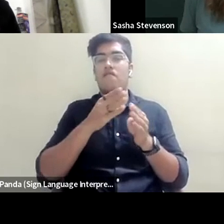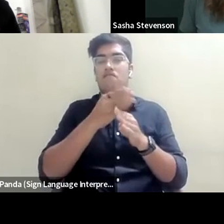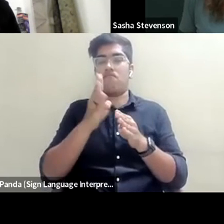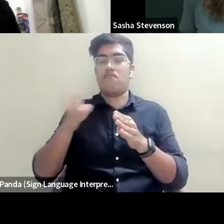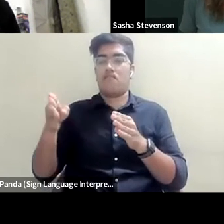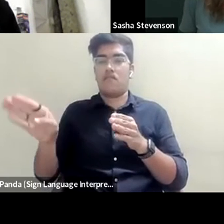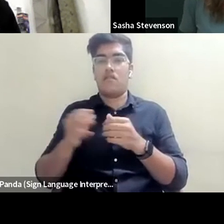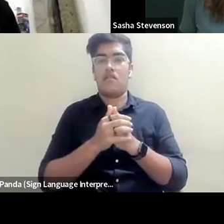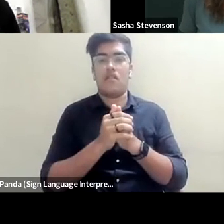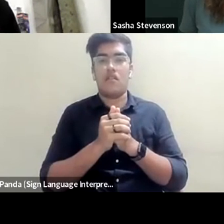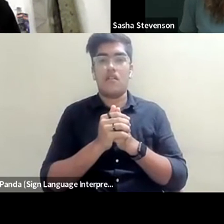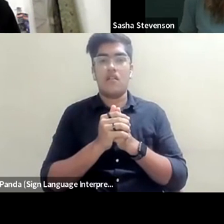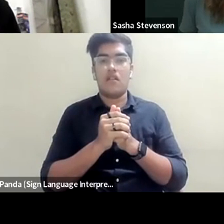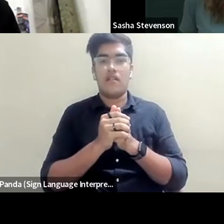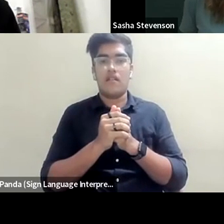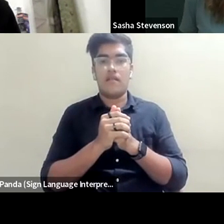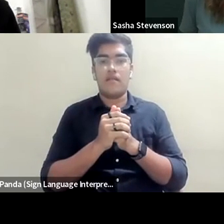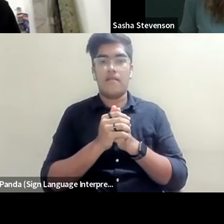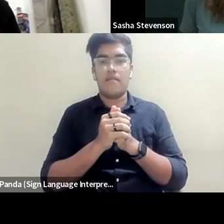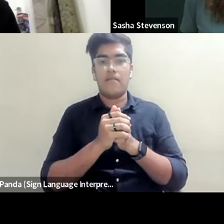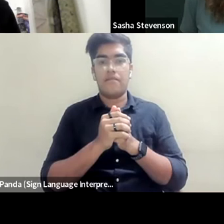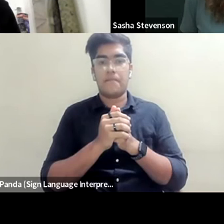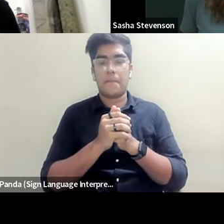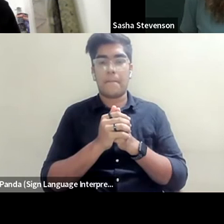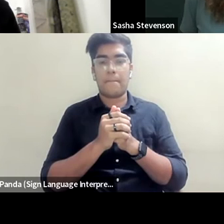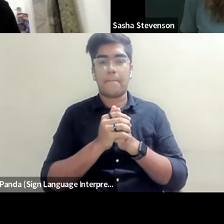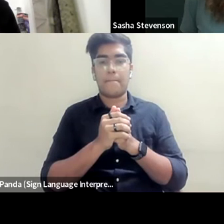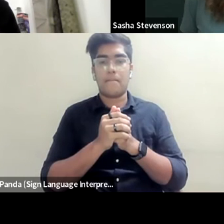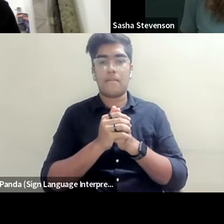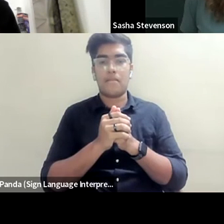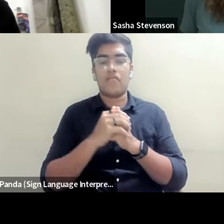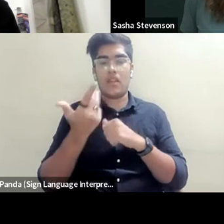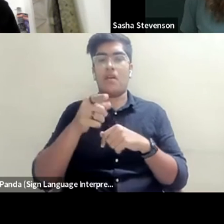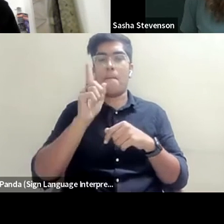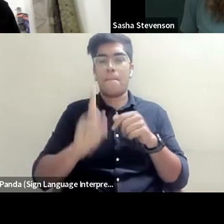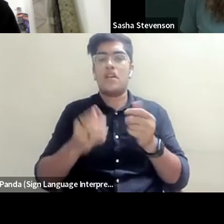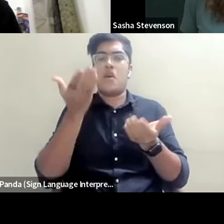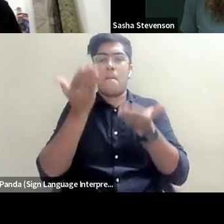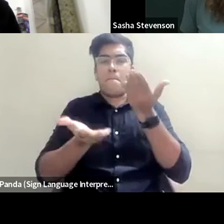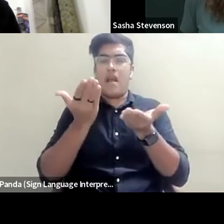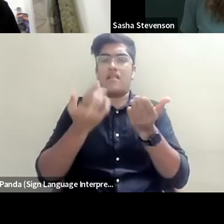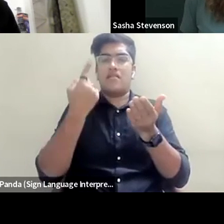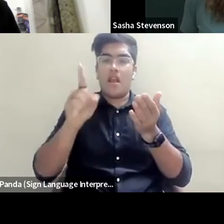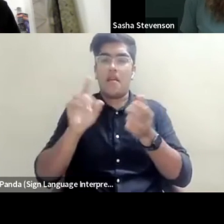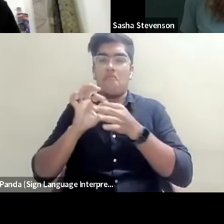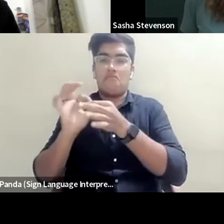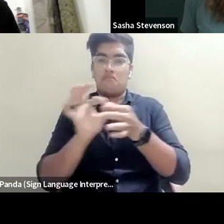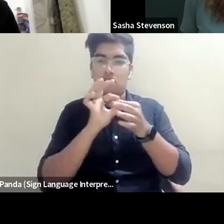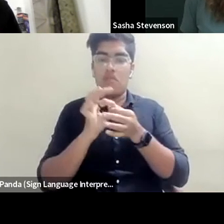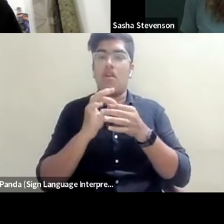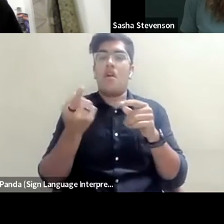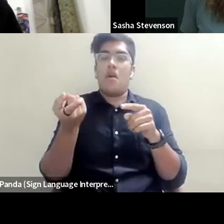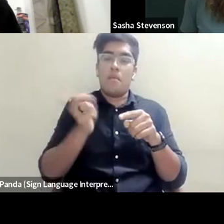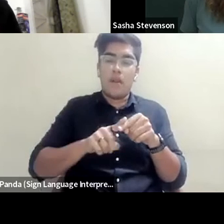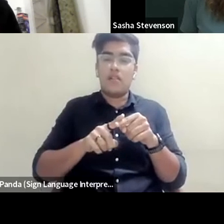Right. It's question of having a delicate balance, having synergies, as well as